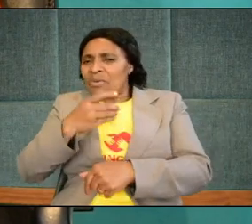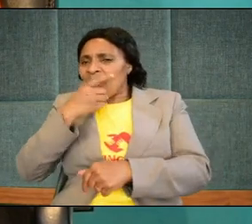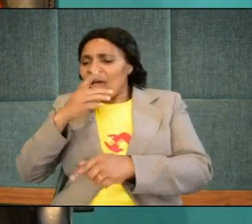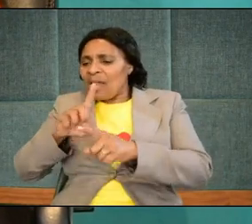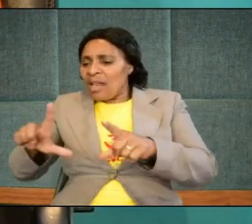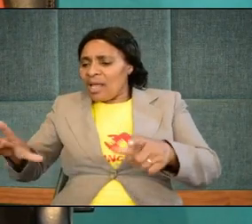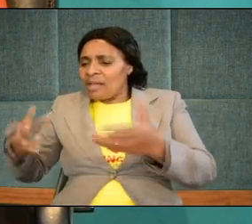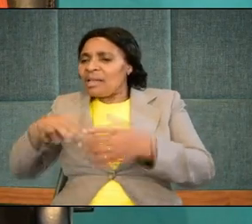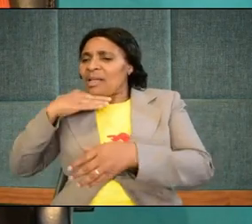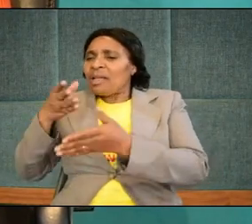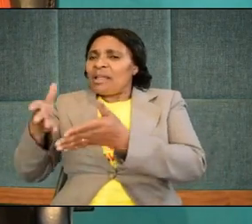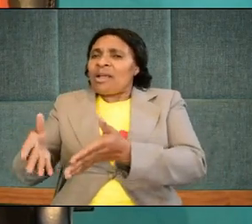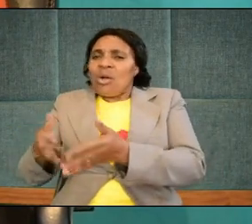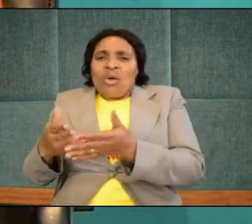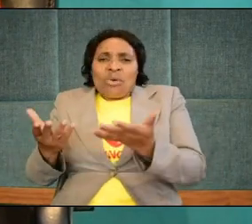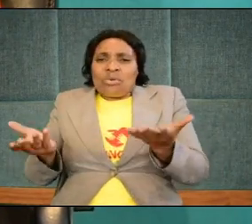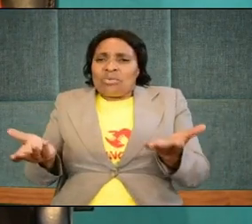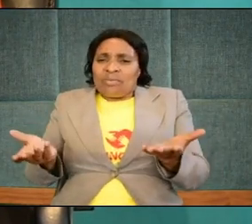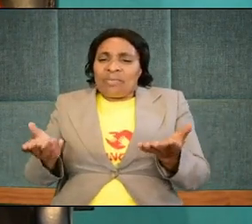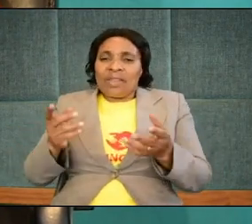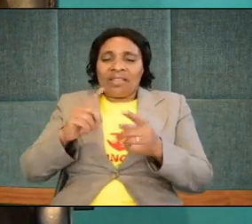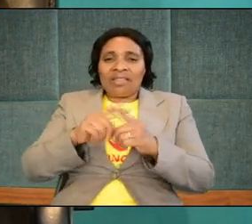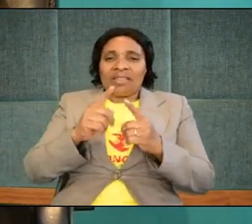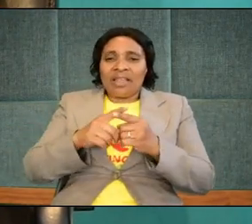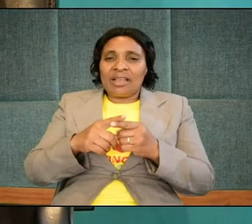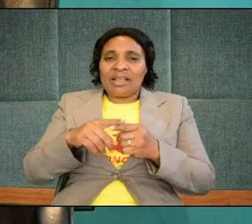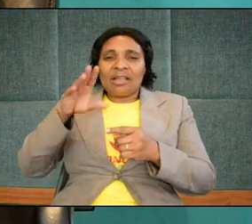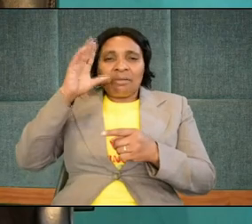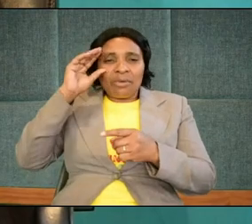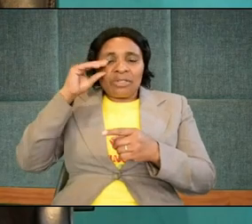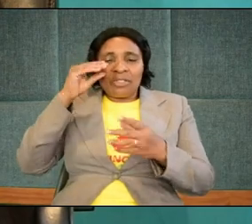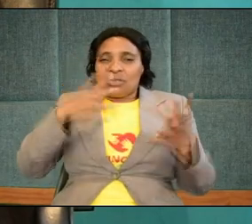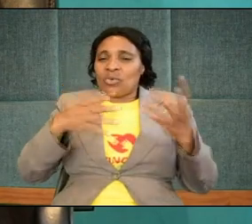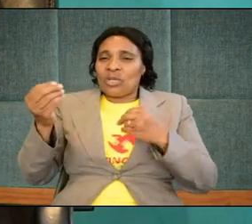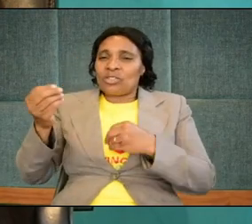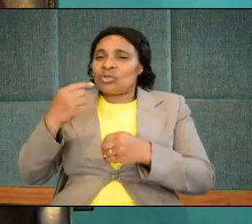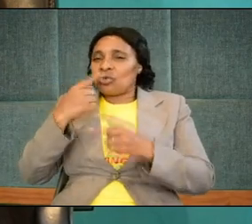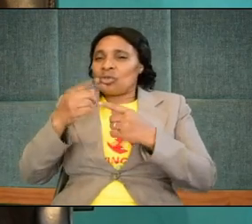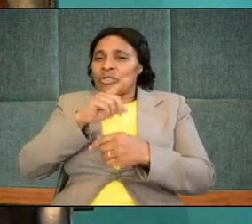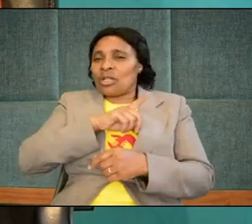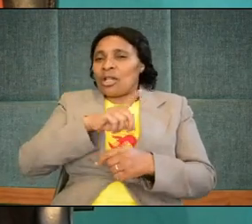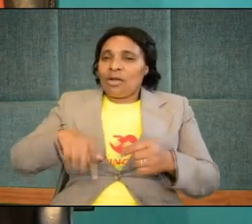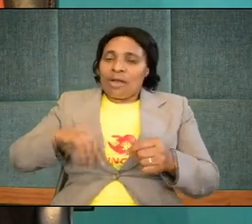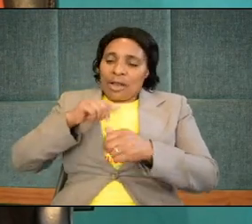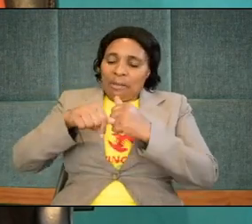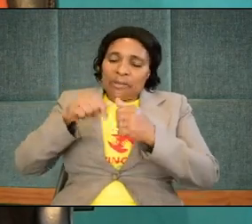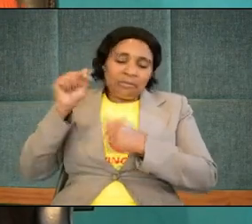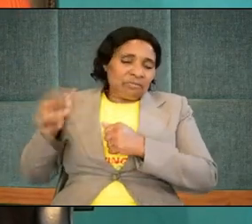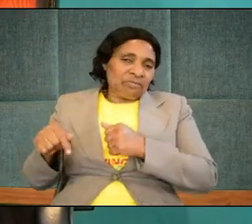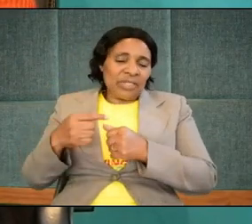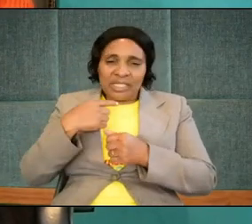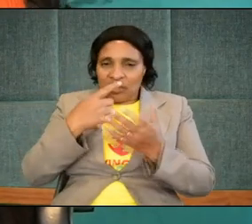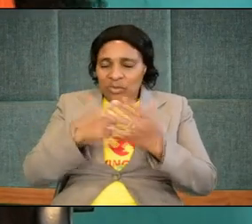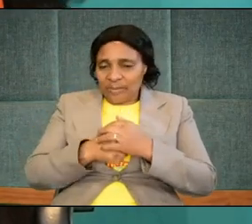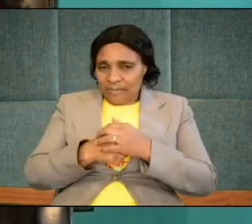could just die out here or something? Then Moses went to talk to the Lord about it, and he told him